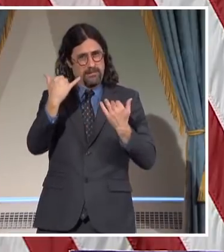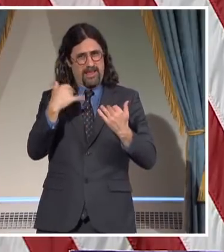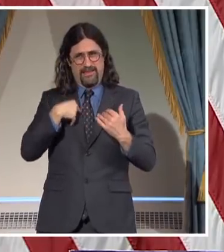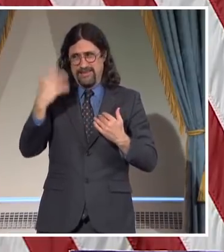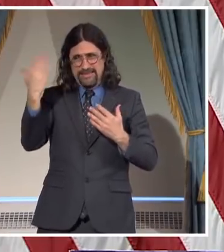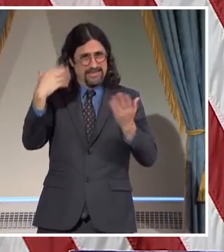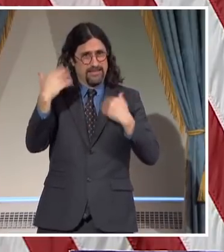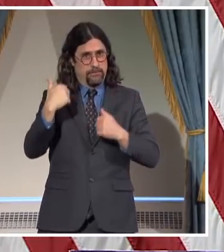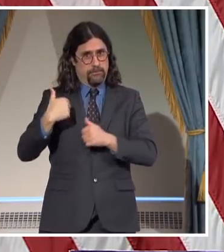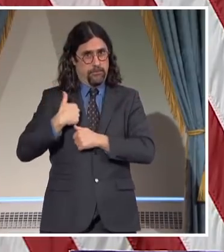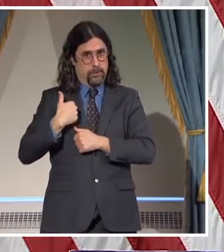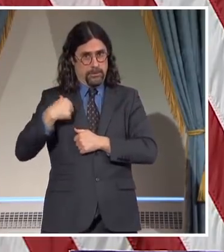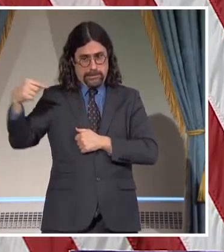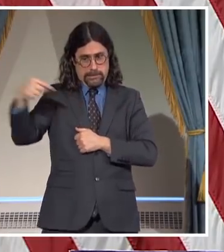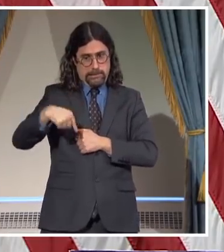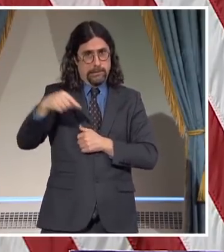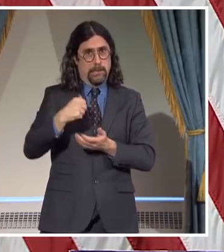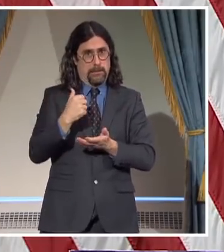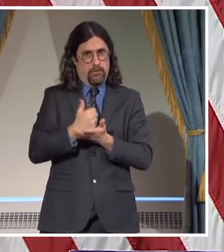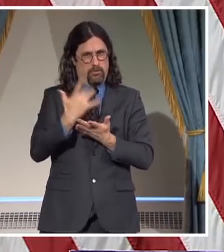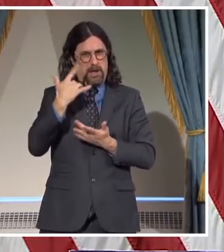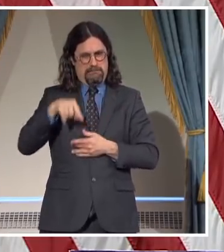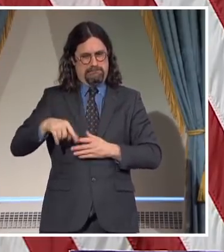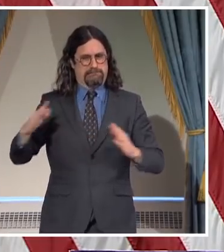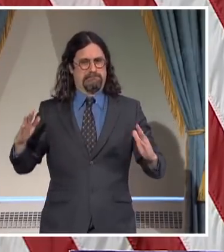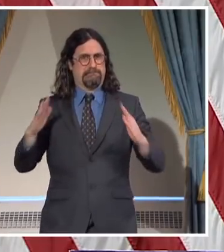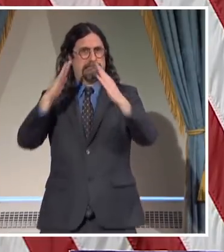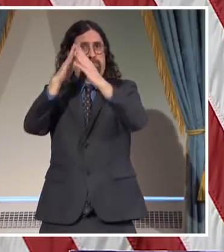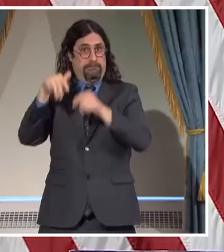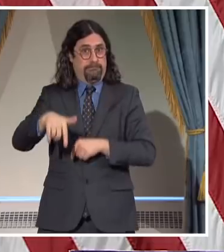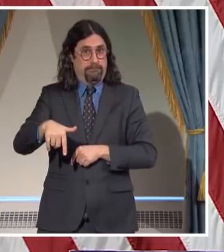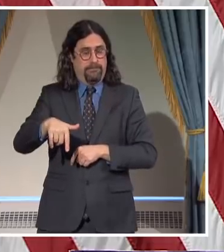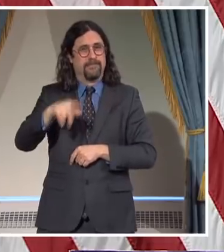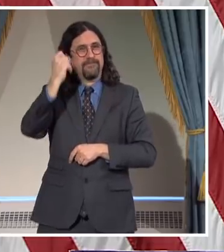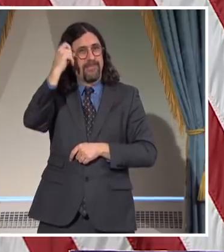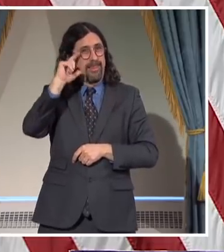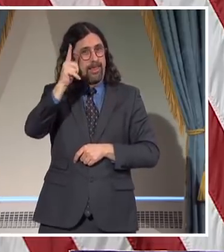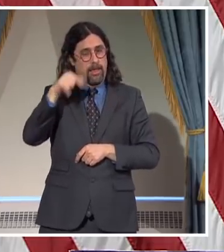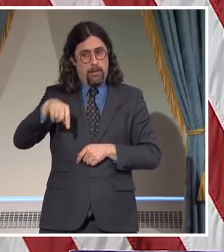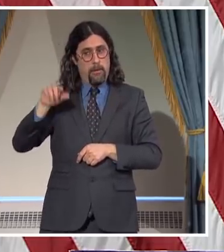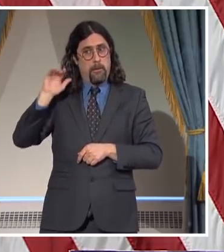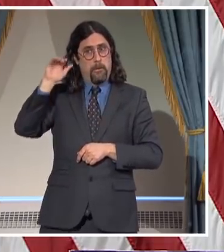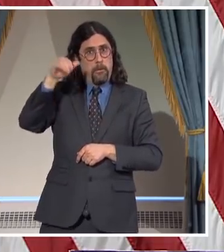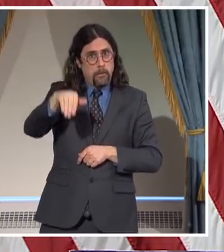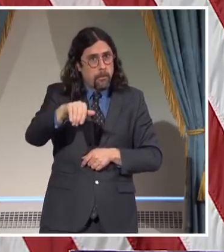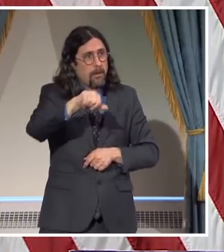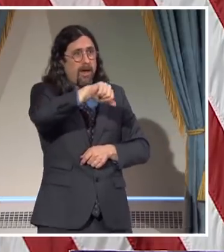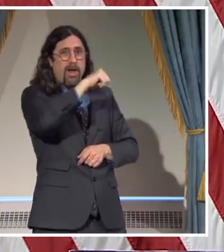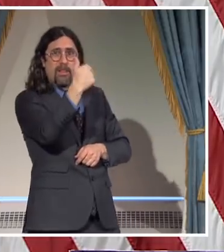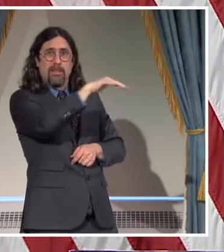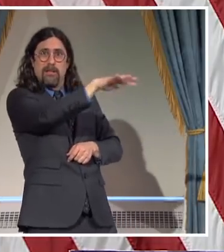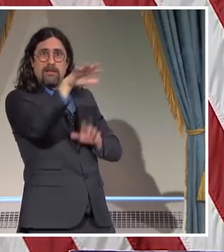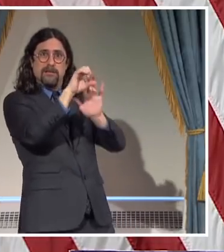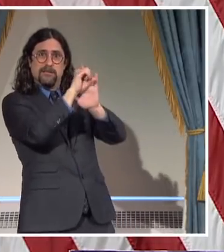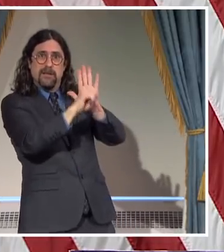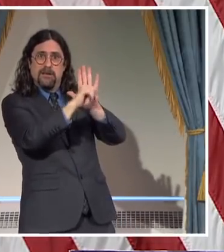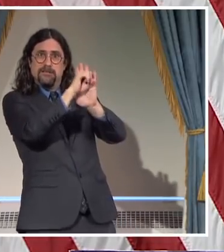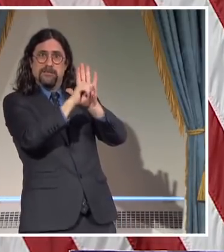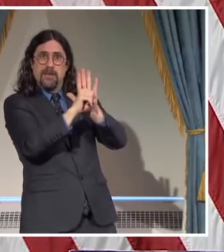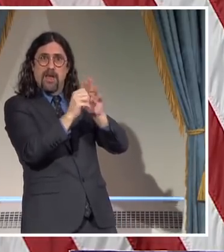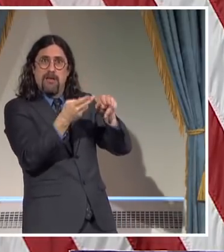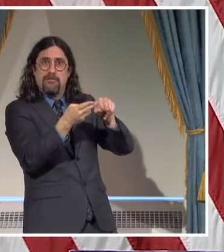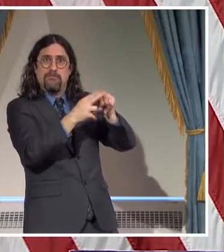can't see a scenario where those supplies, that equipment, those personnel get where they need to go here in New York City in